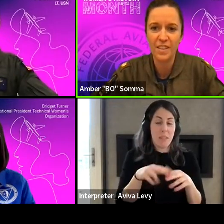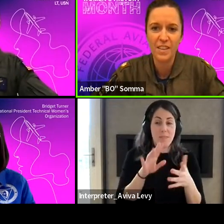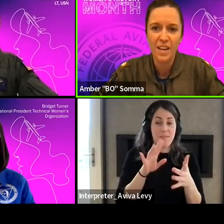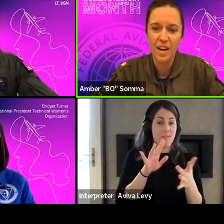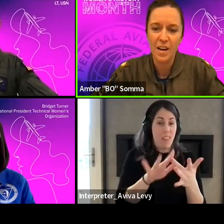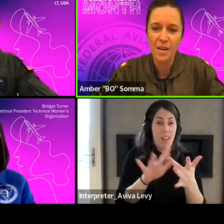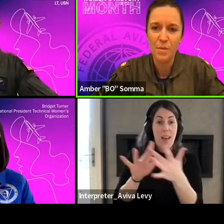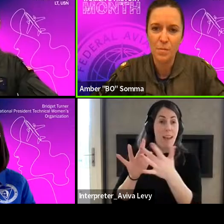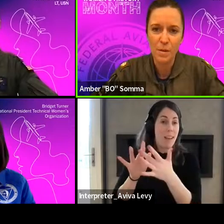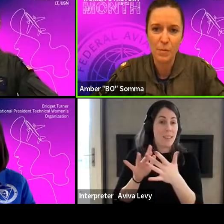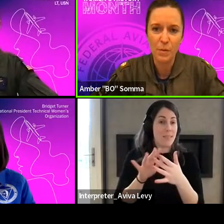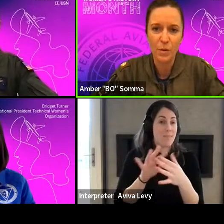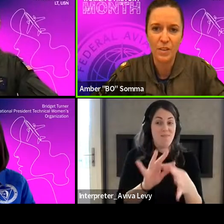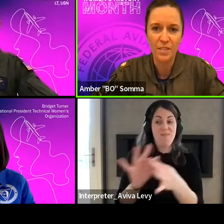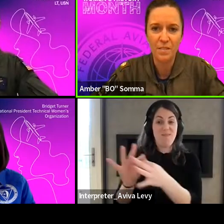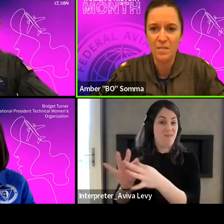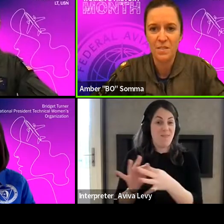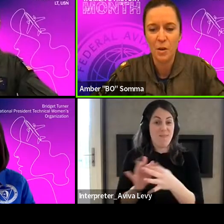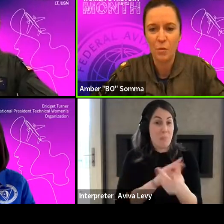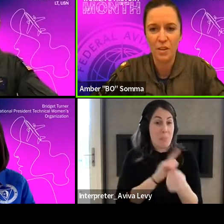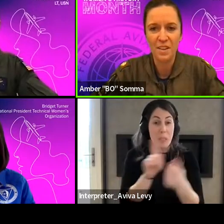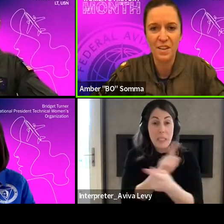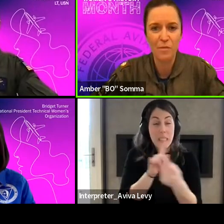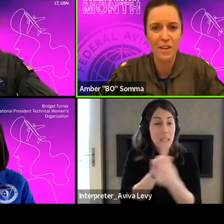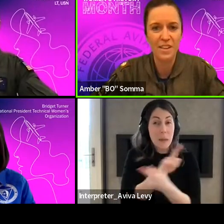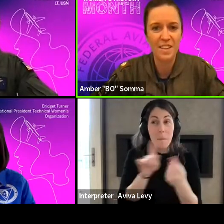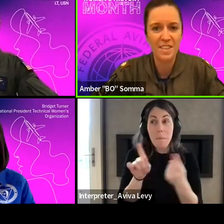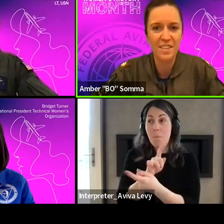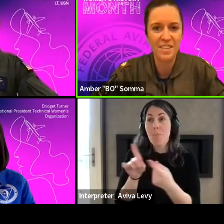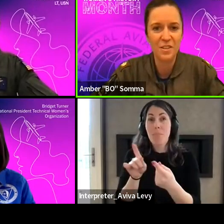and meet people and, you know, with